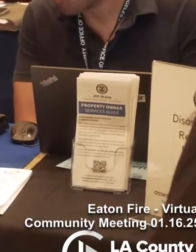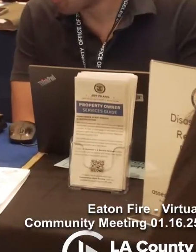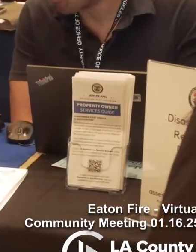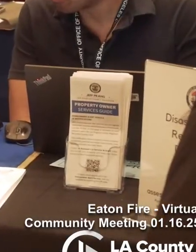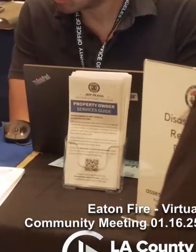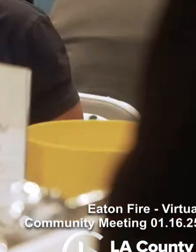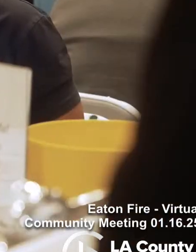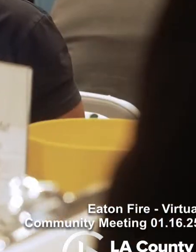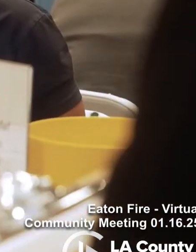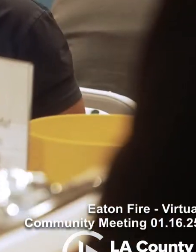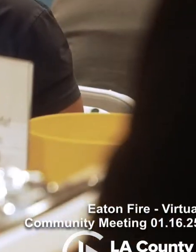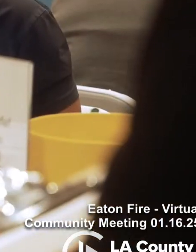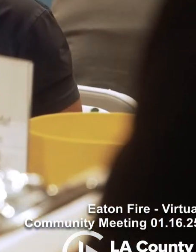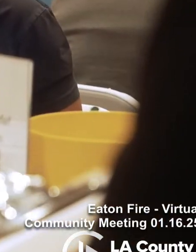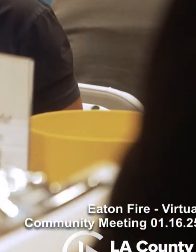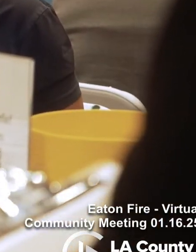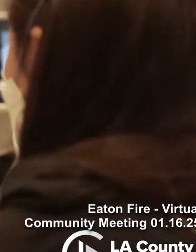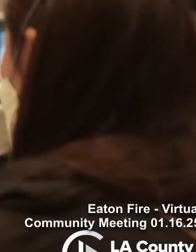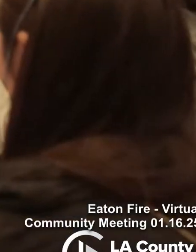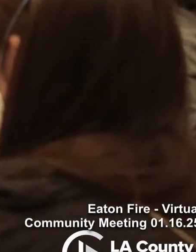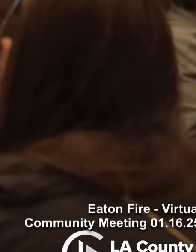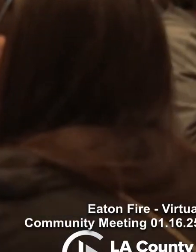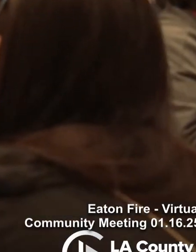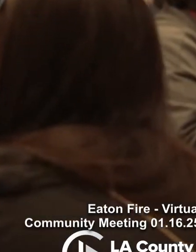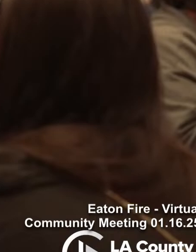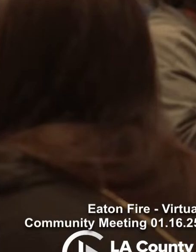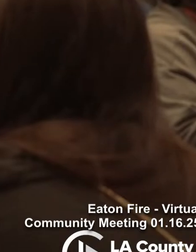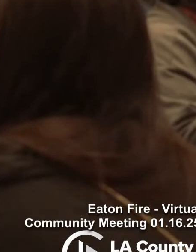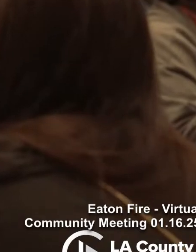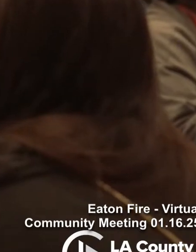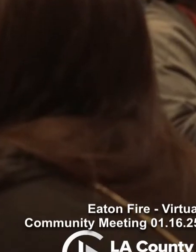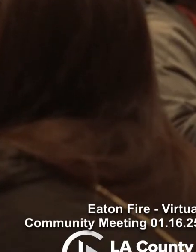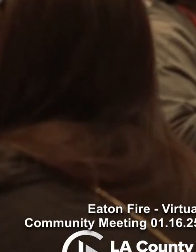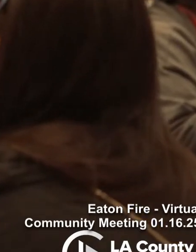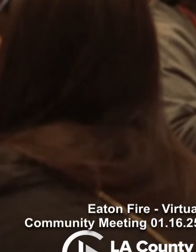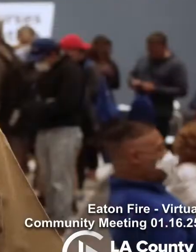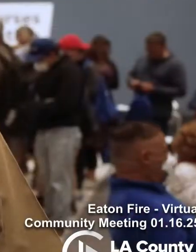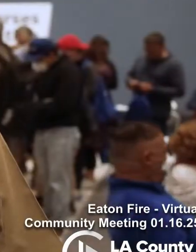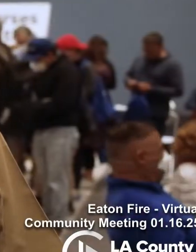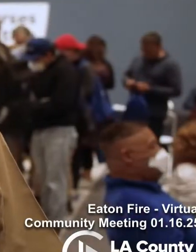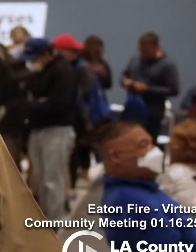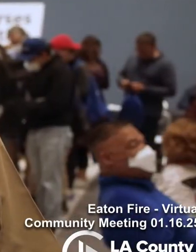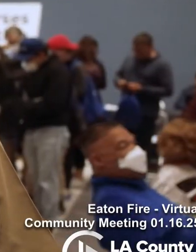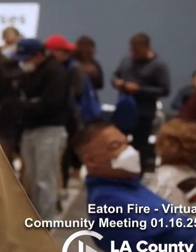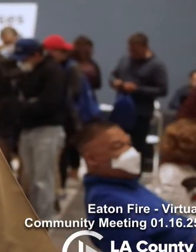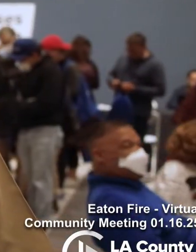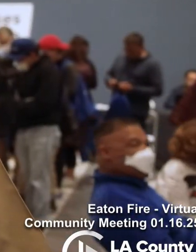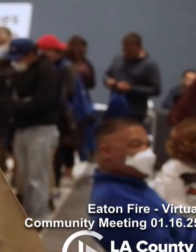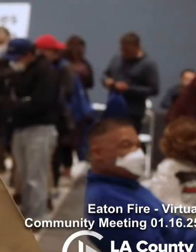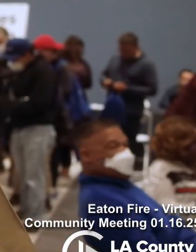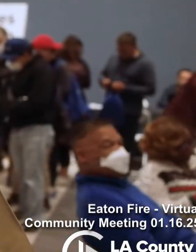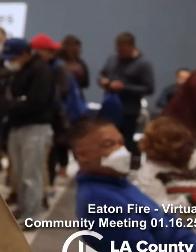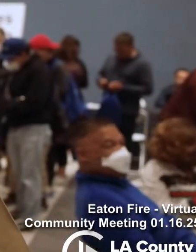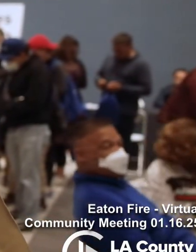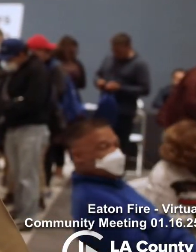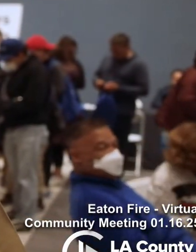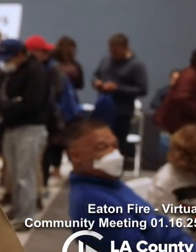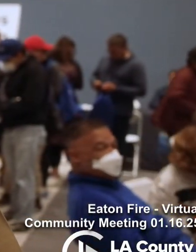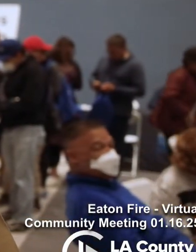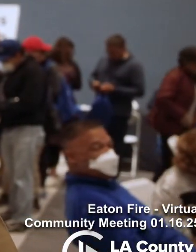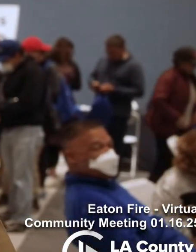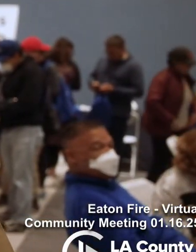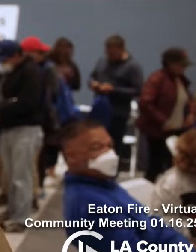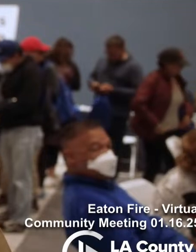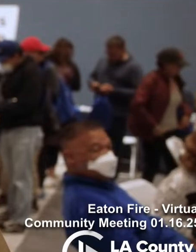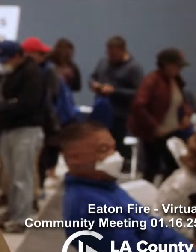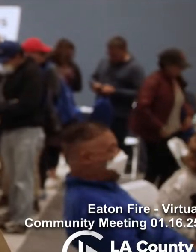I particularly want to emphasize right now is that scammers and profiteers are already at work. Do not pay for anything, for